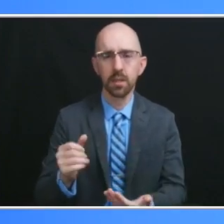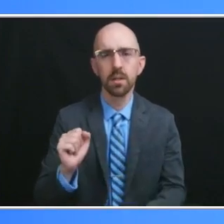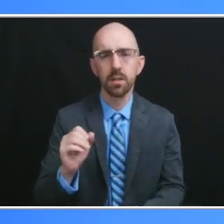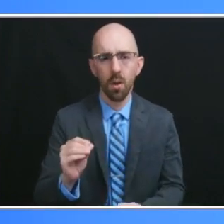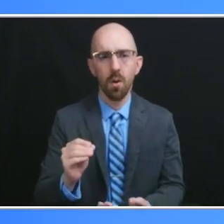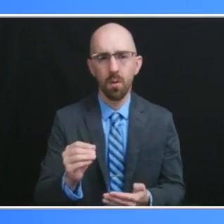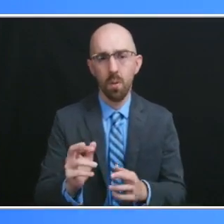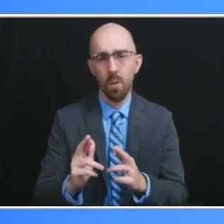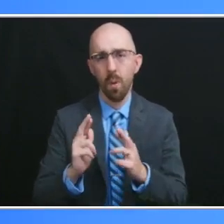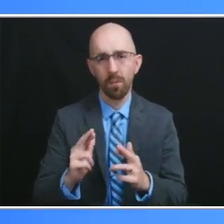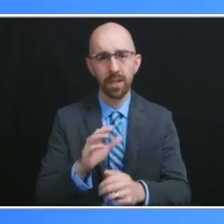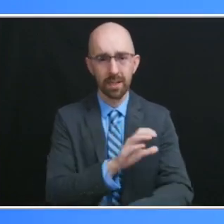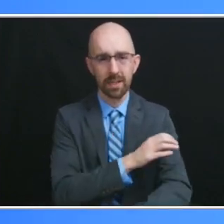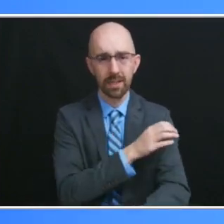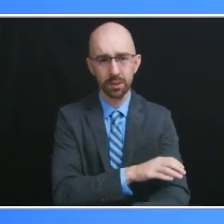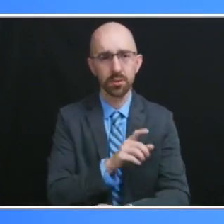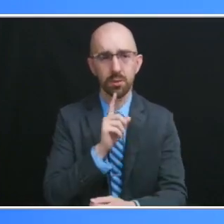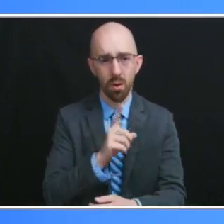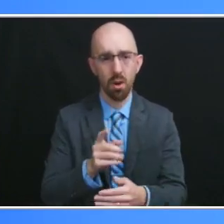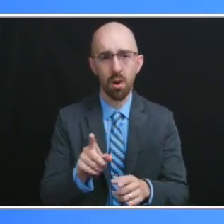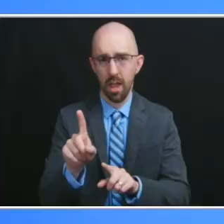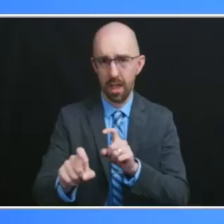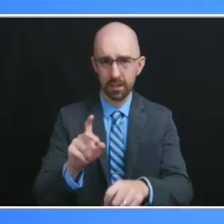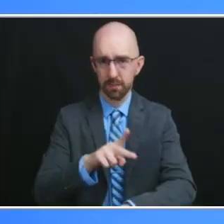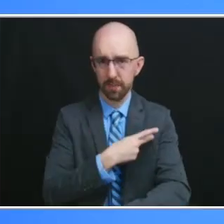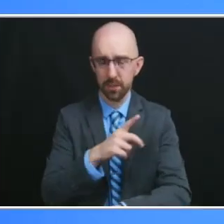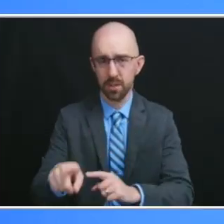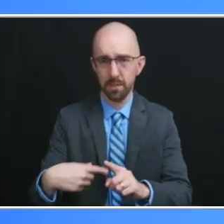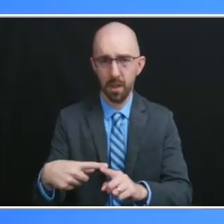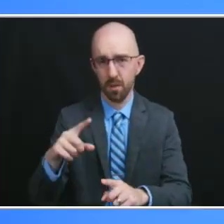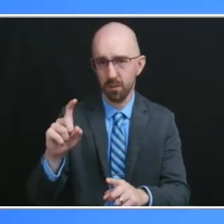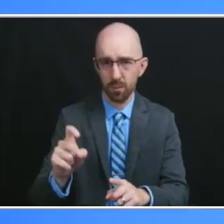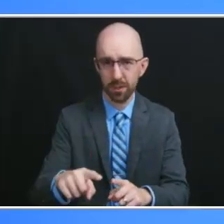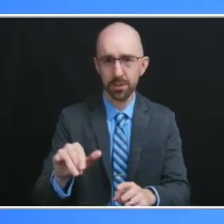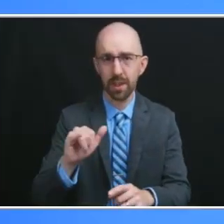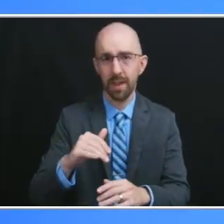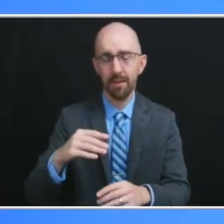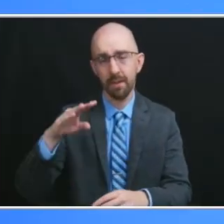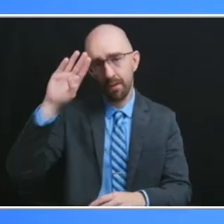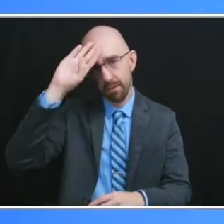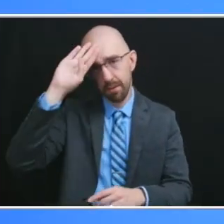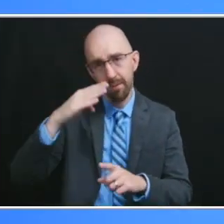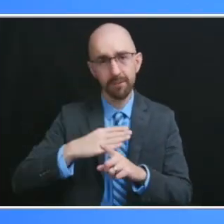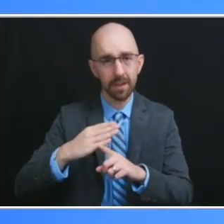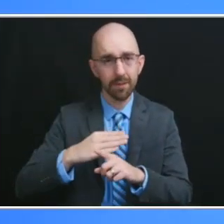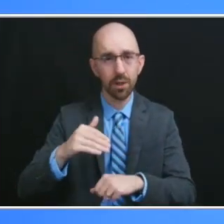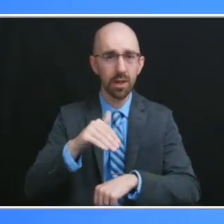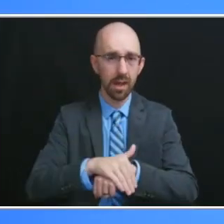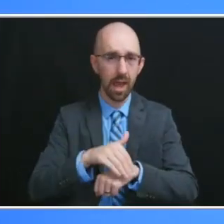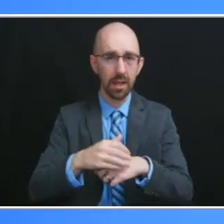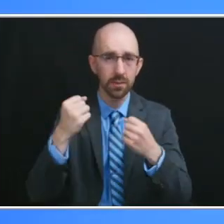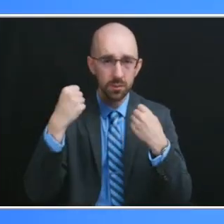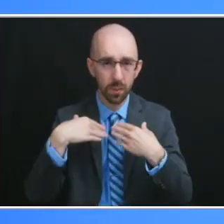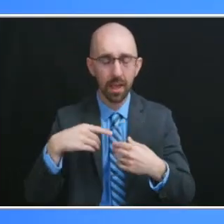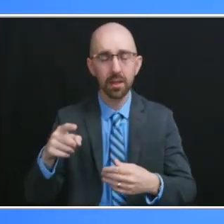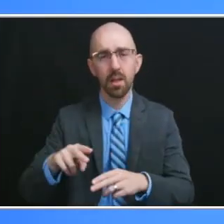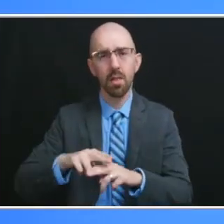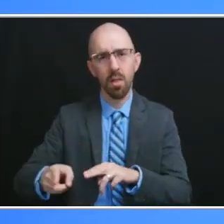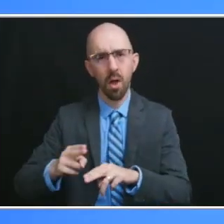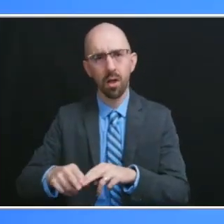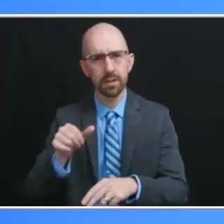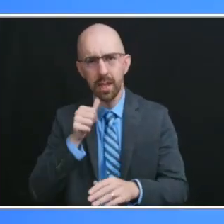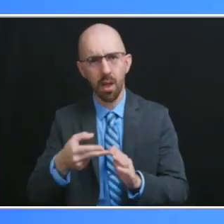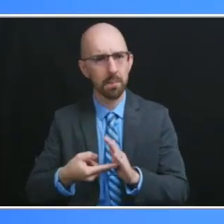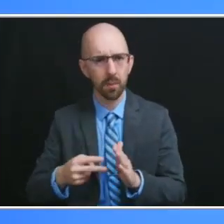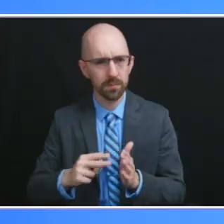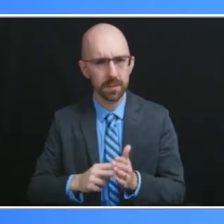hopefully if clinicians are asking patients about questions about like fevers, night sweats, unintentional weight loss, unusual fatigue, which